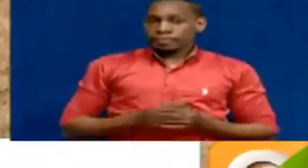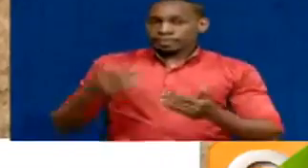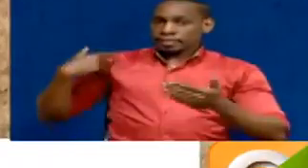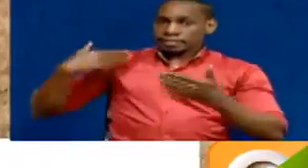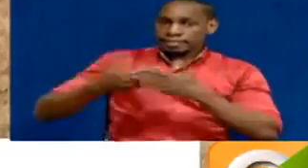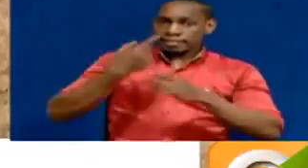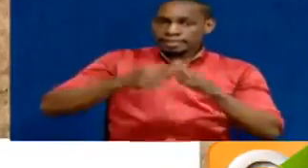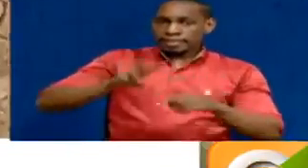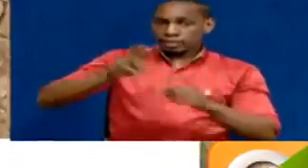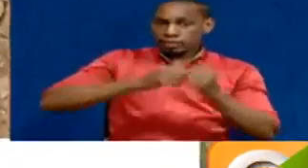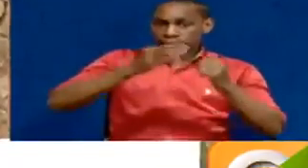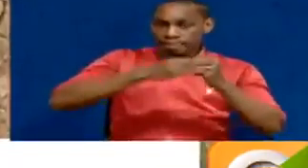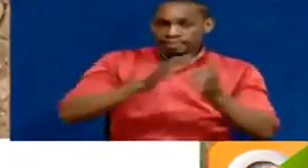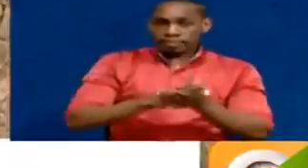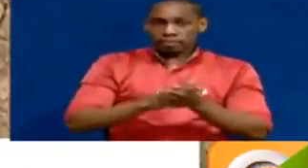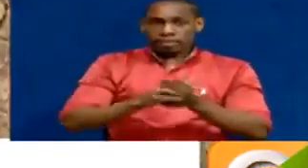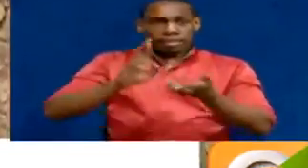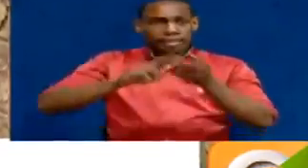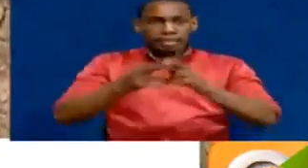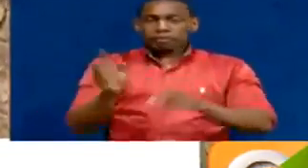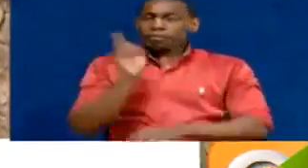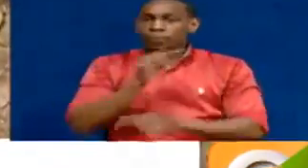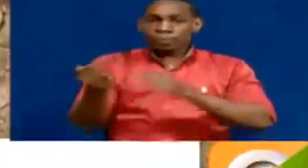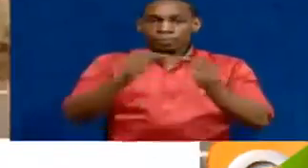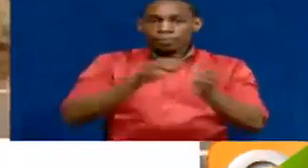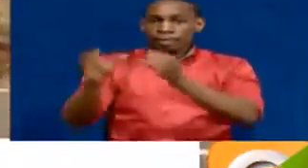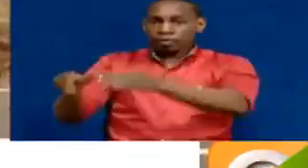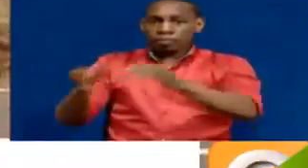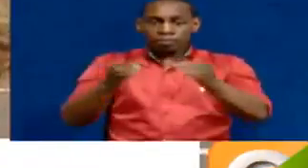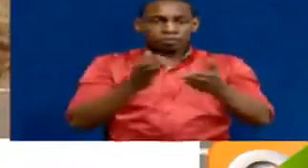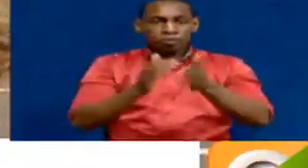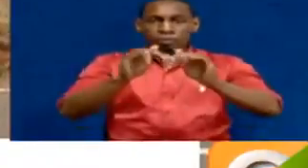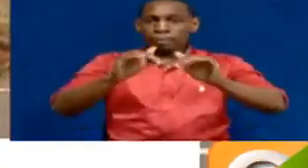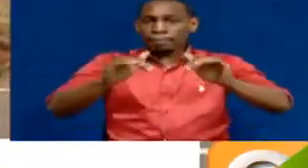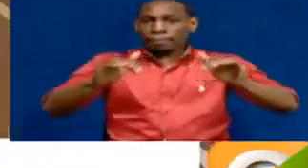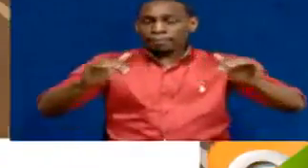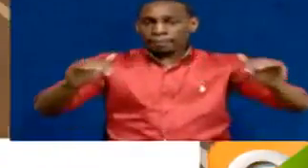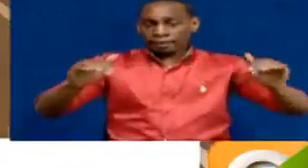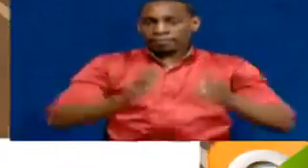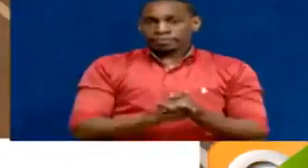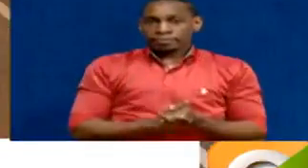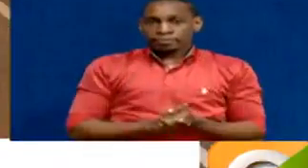Since 2018, the wedge in relations between communities has grown wide here in Saku.